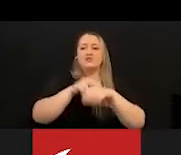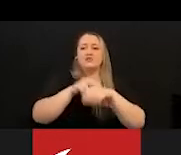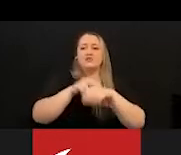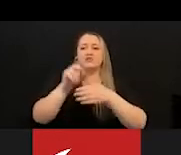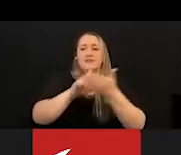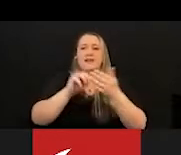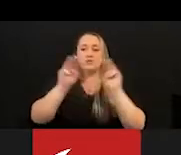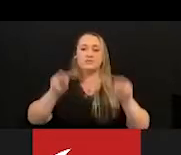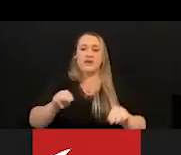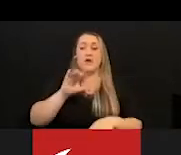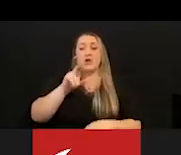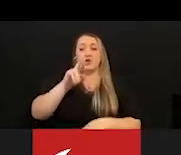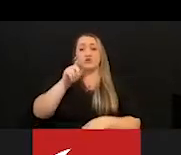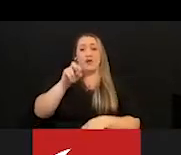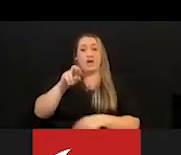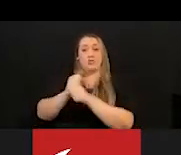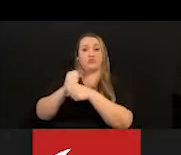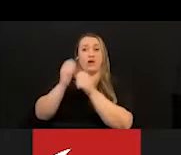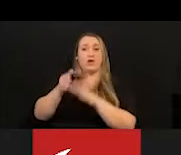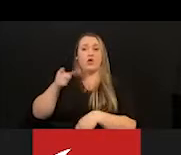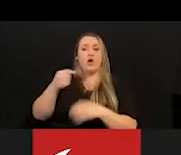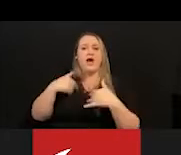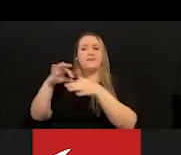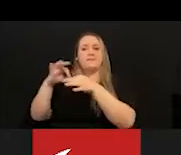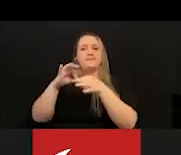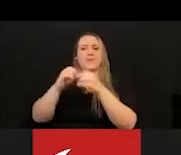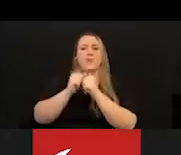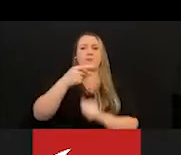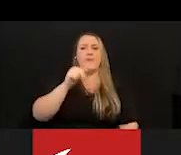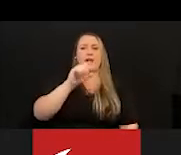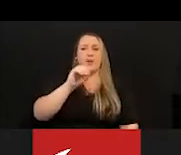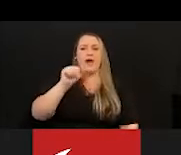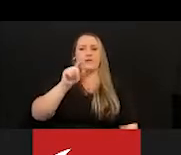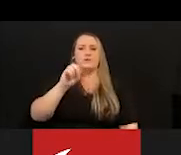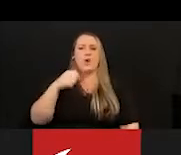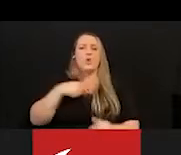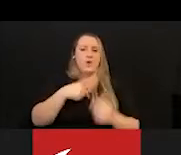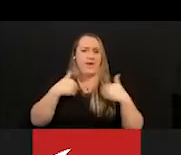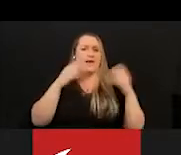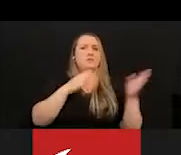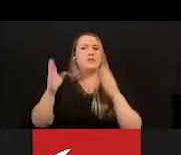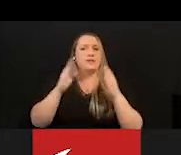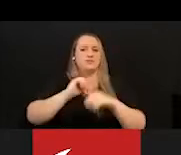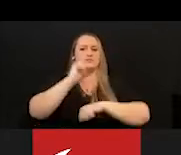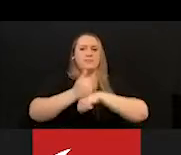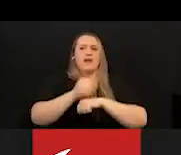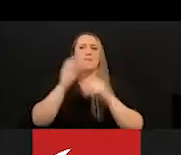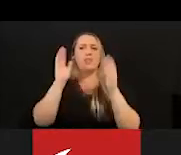had ties to Palo Alto, and we started developing plans to host this exhibition here in the winter of